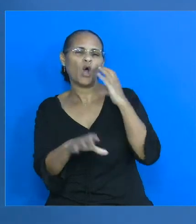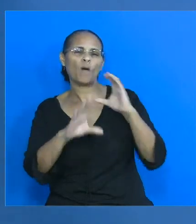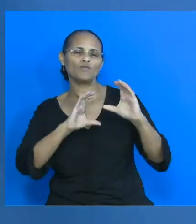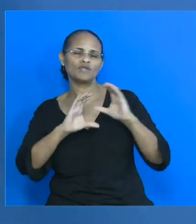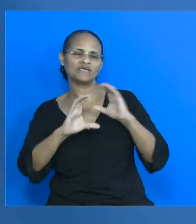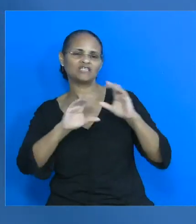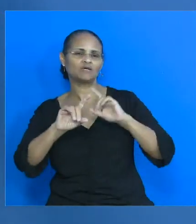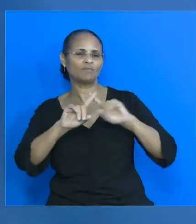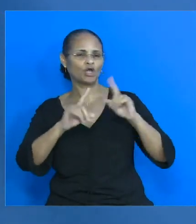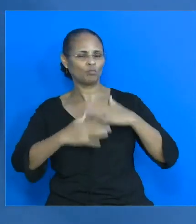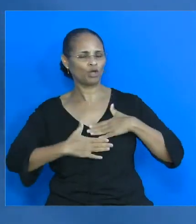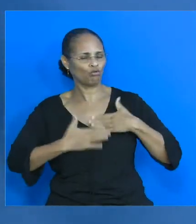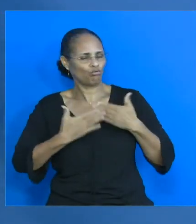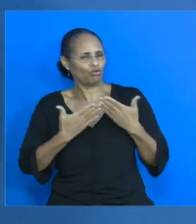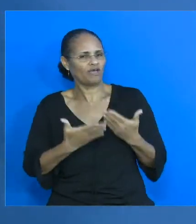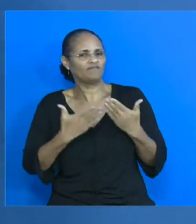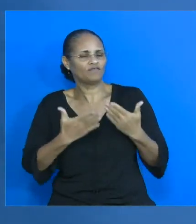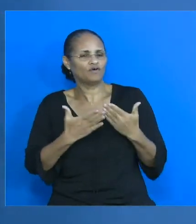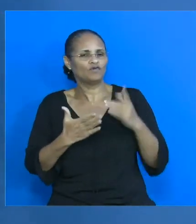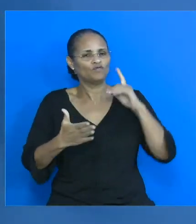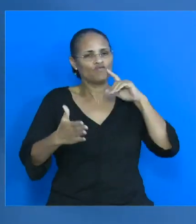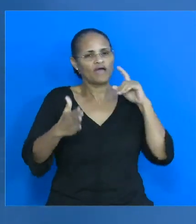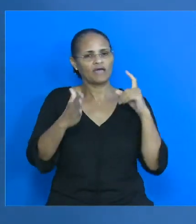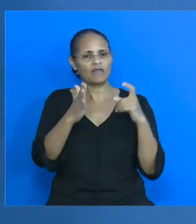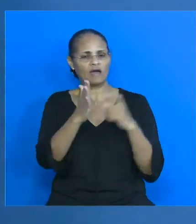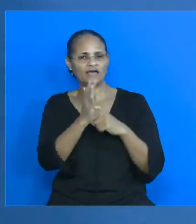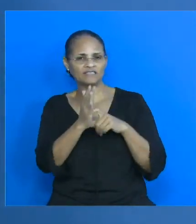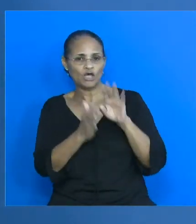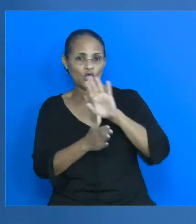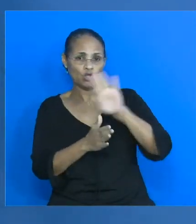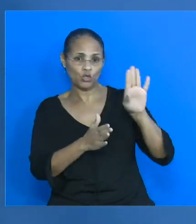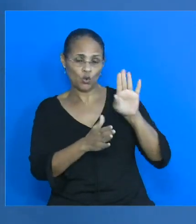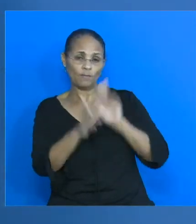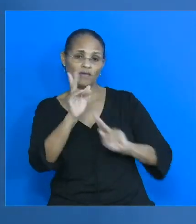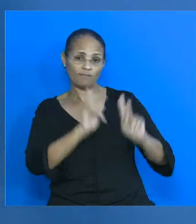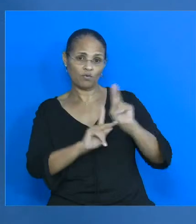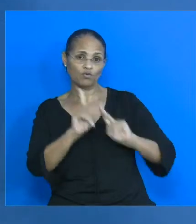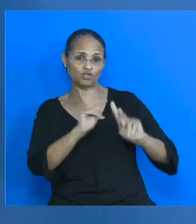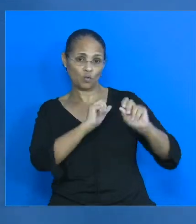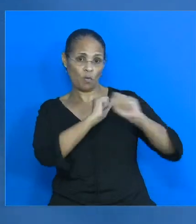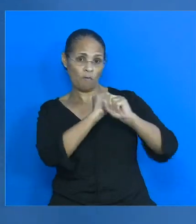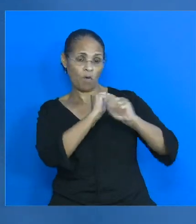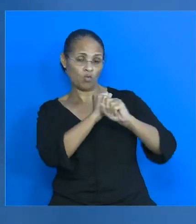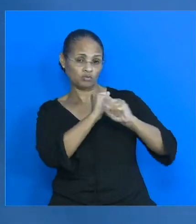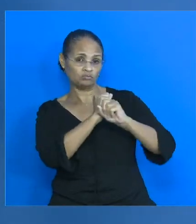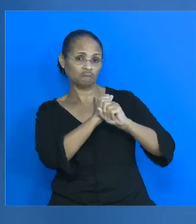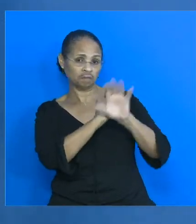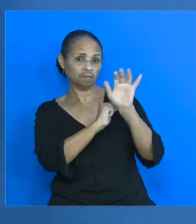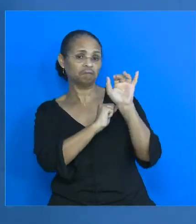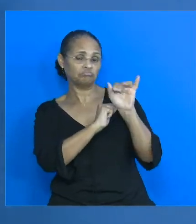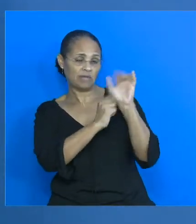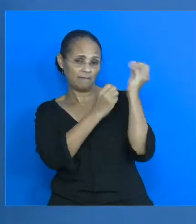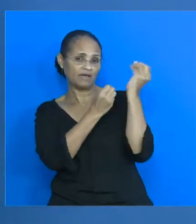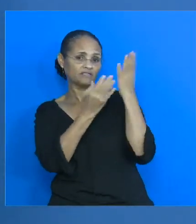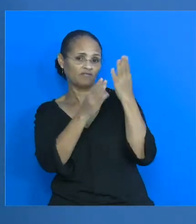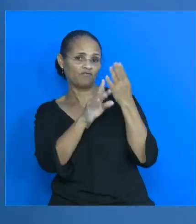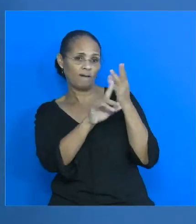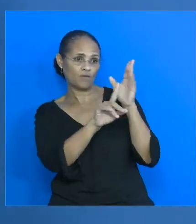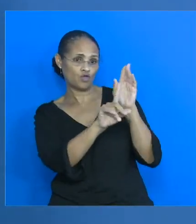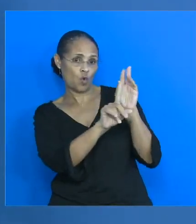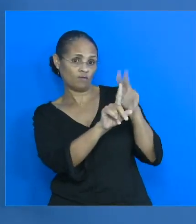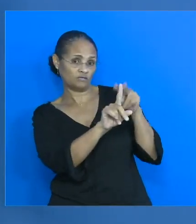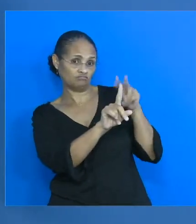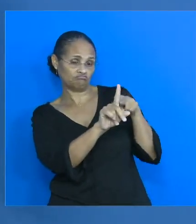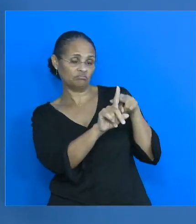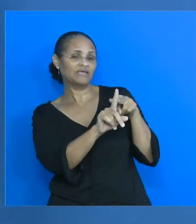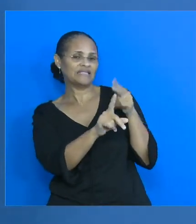be grateful, recognizing the clientele that you have in your readership, that if you could help us to promote that message from your perspective concerning the